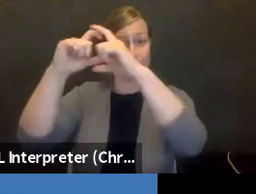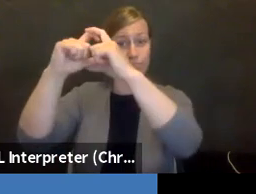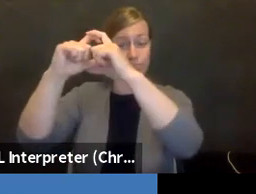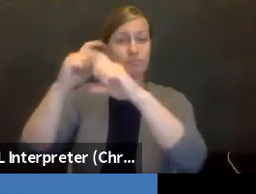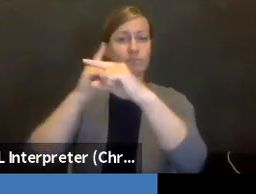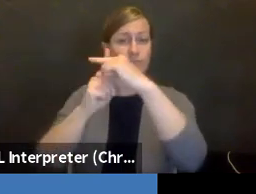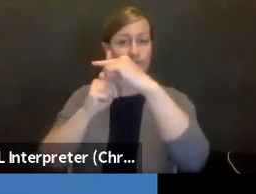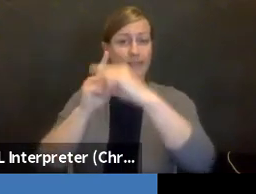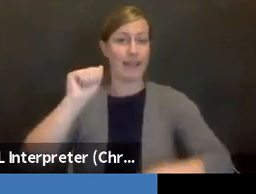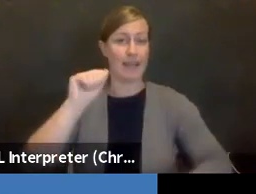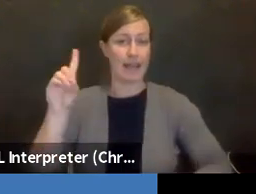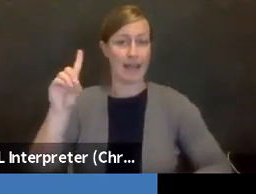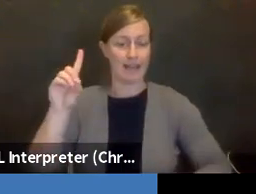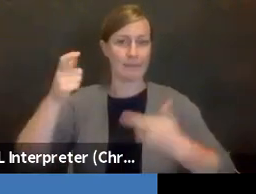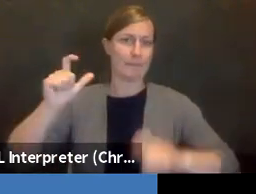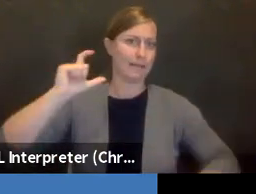this big button here.